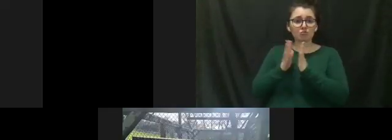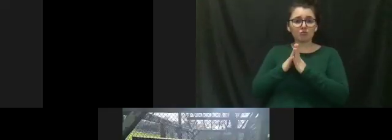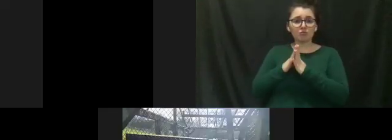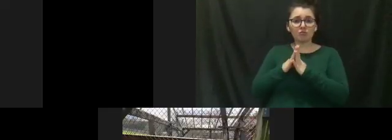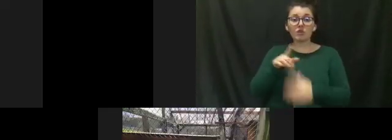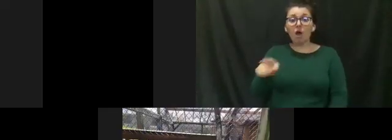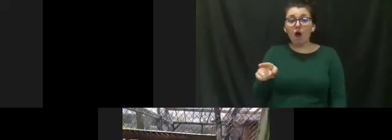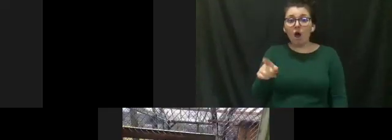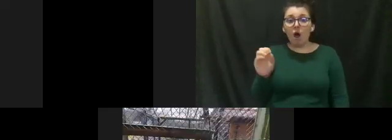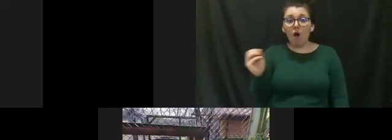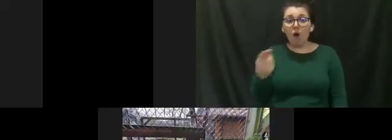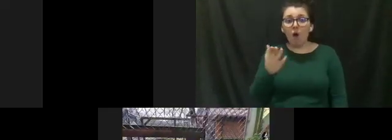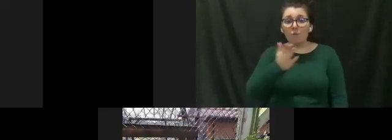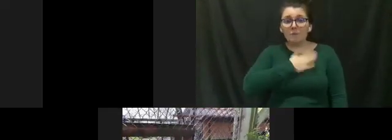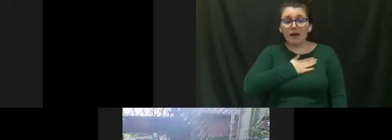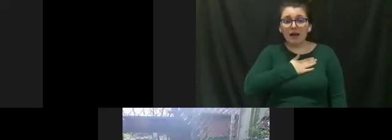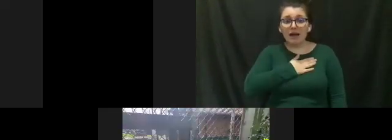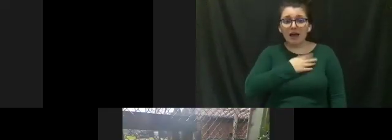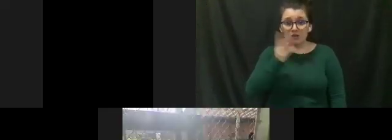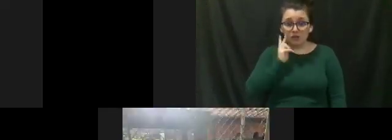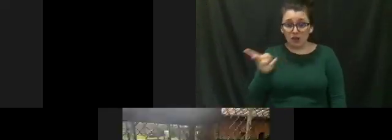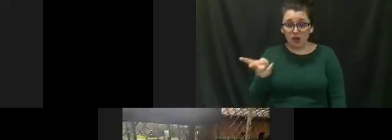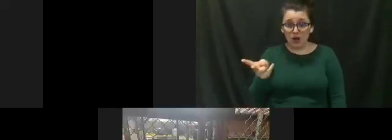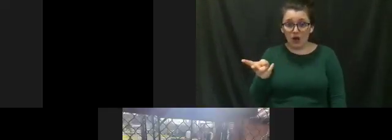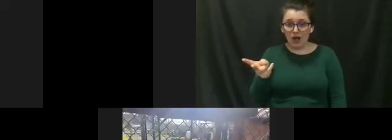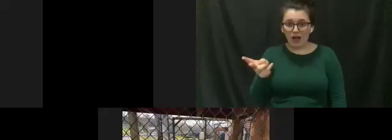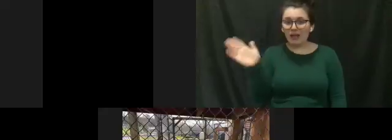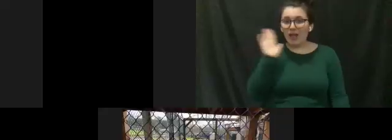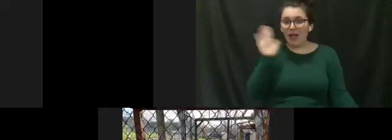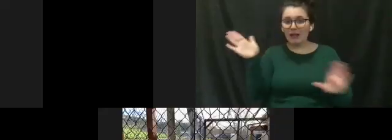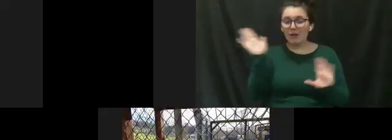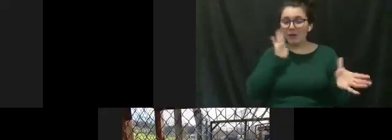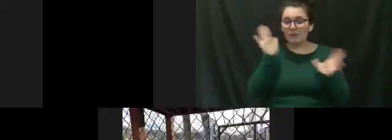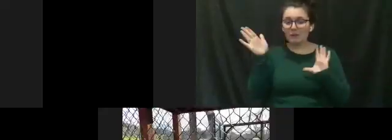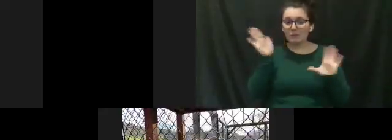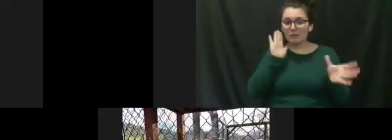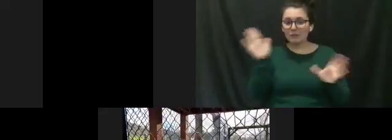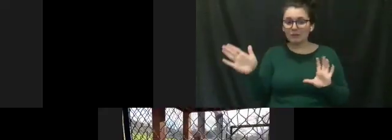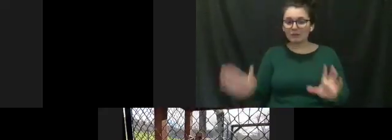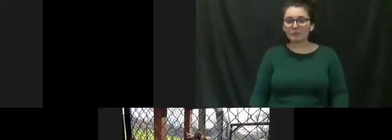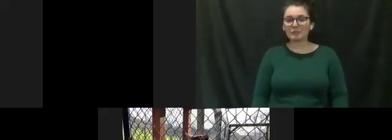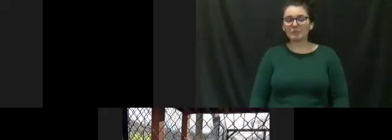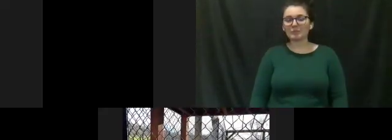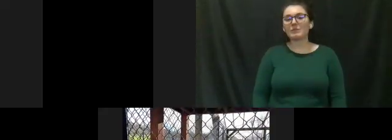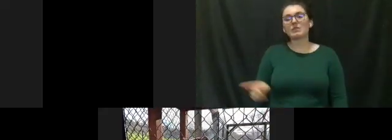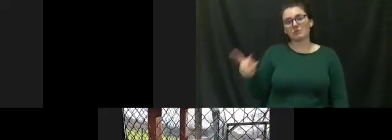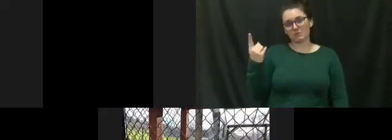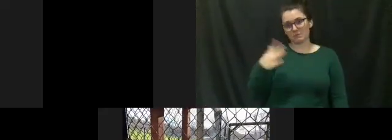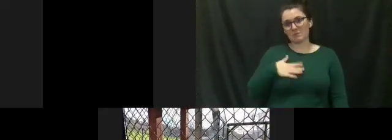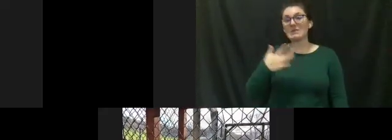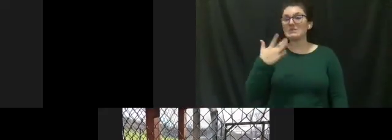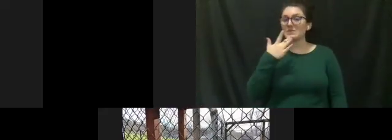Oh my sweet goodness, look at that. No. This is one of my favorite animals in